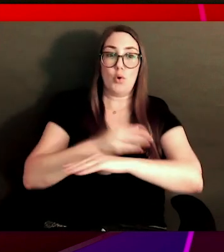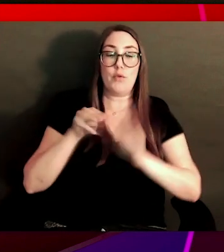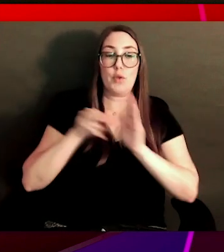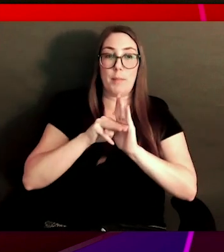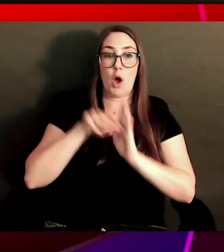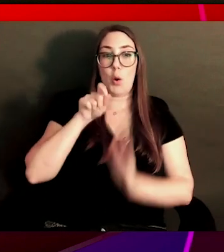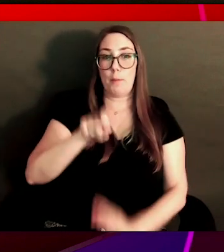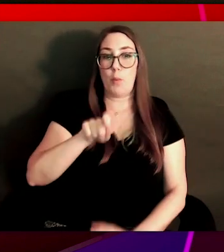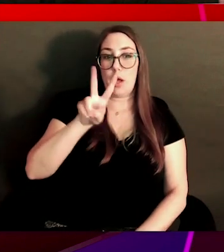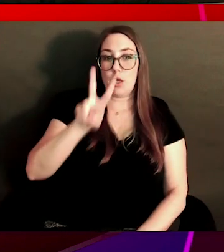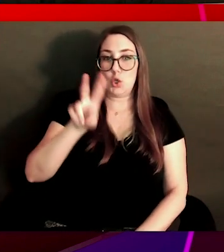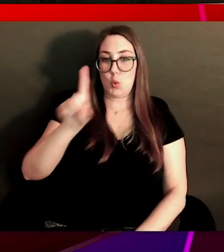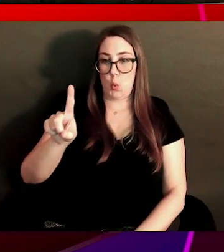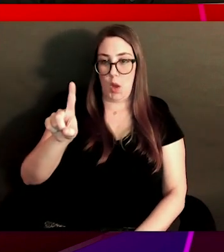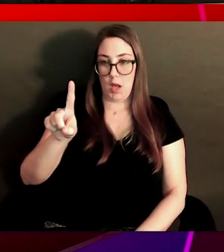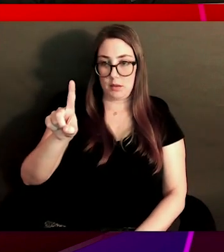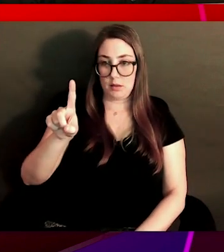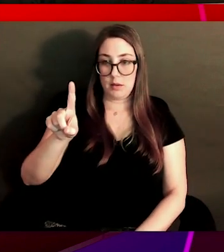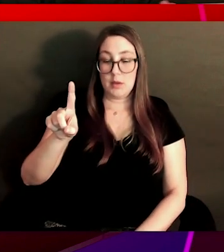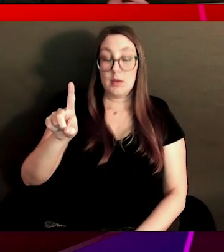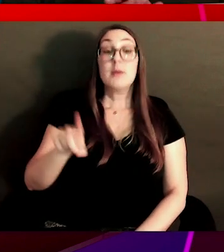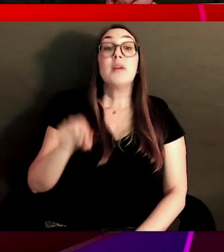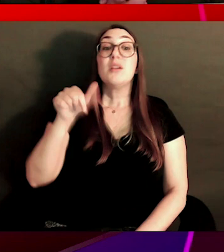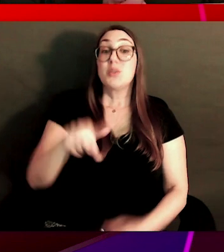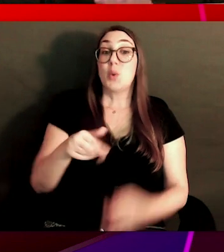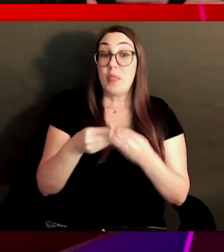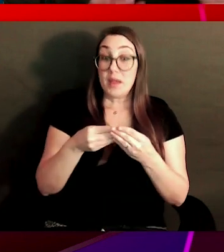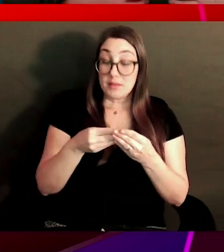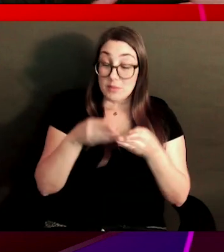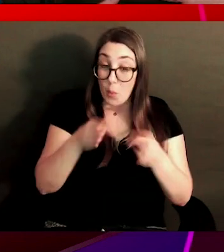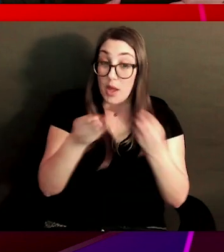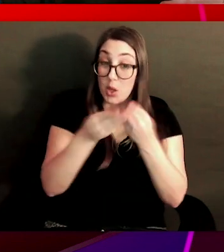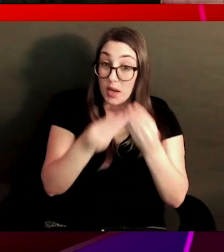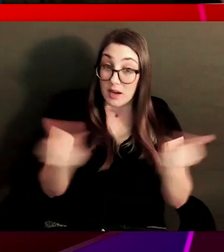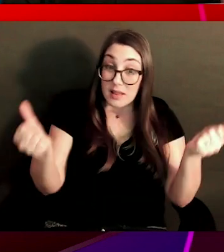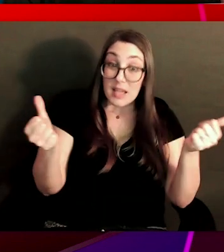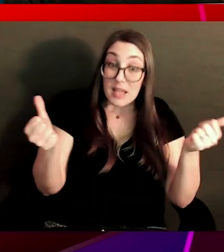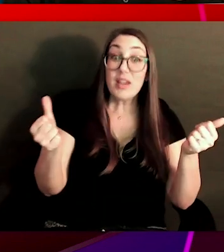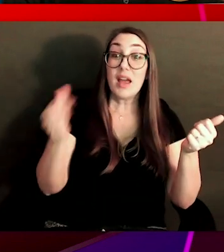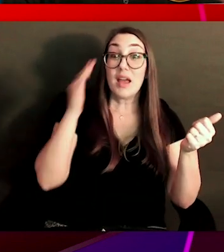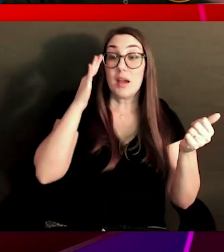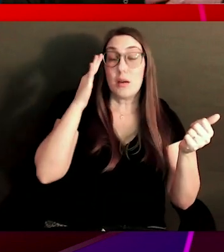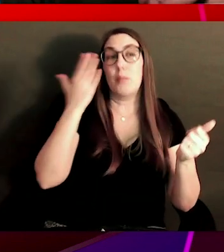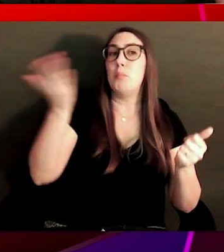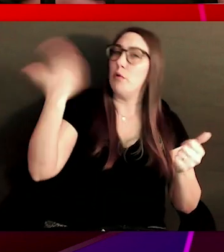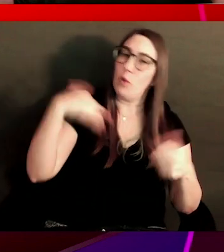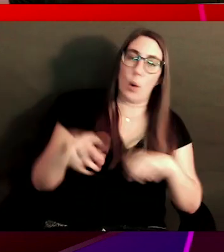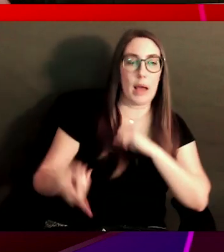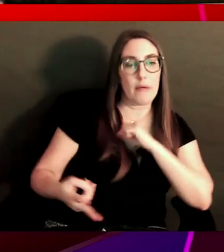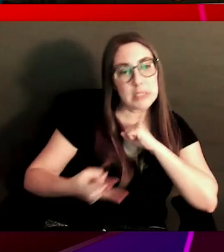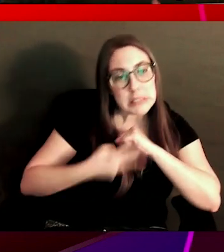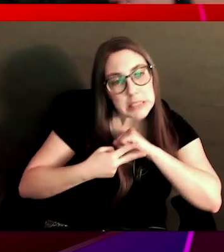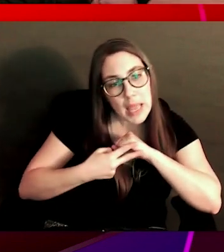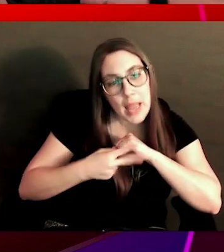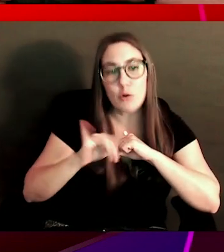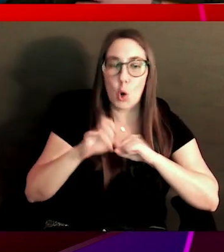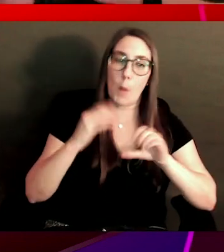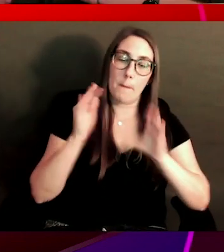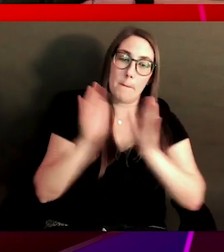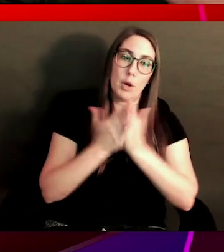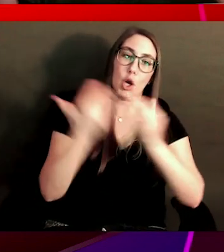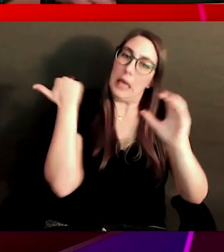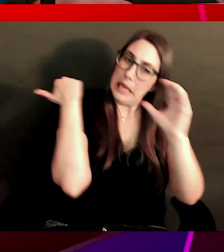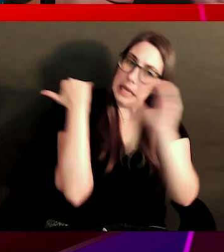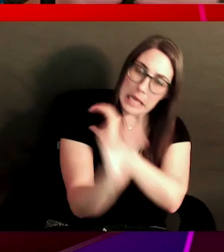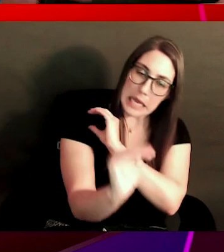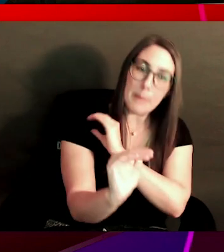So in this way, you can kind of alleviate this process of, you know, beforehand, I would have had to save that notebook, email it to my colleague, have them make